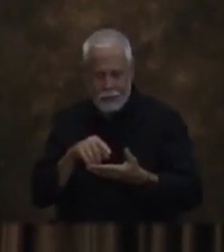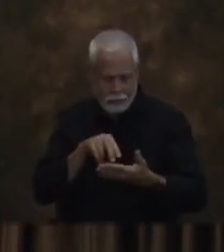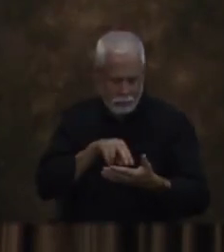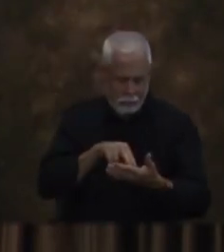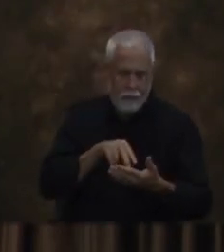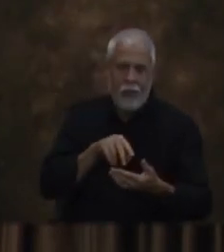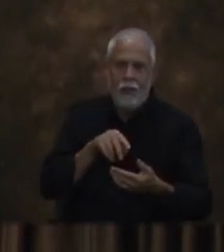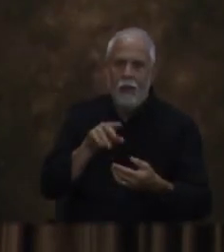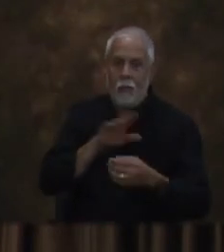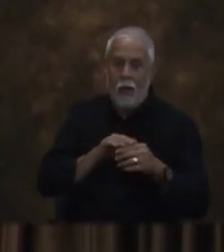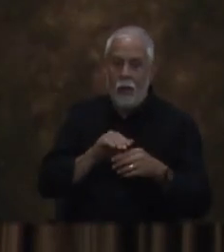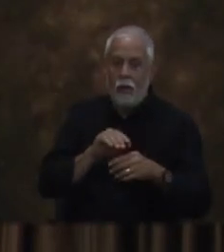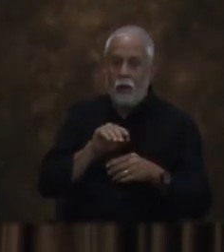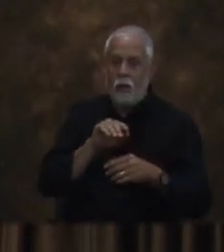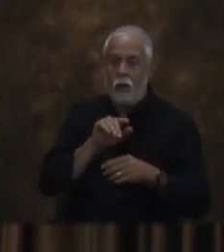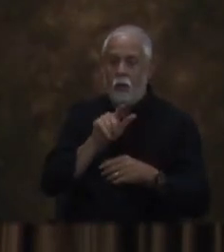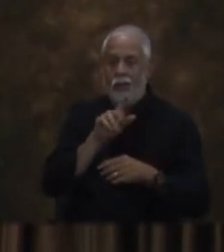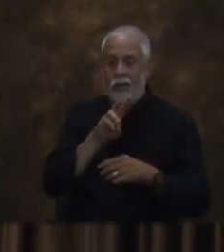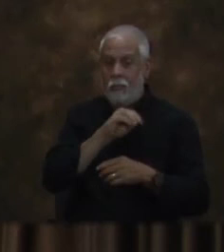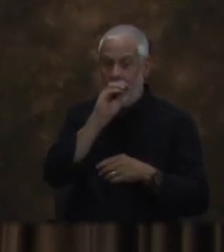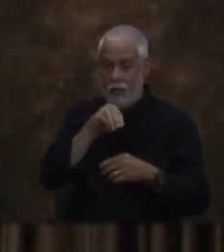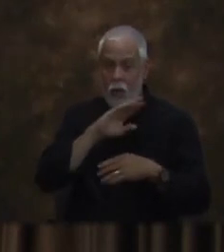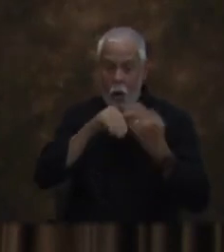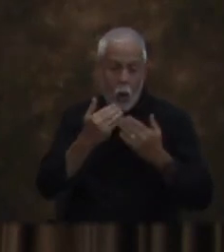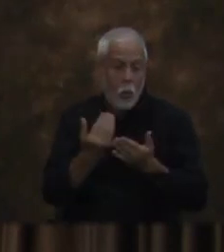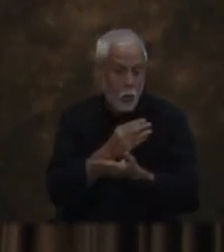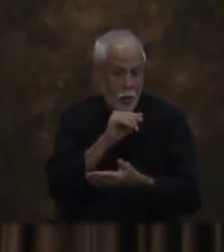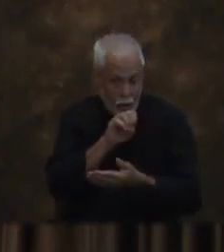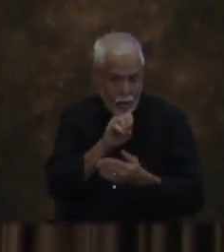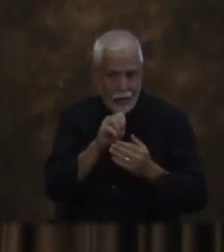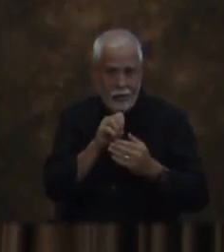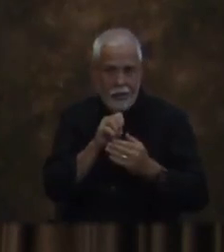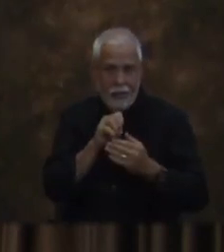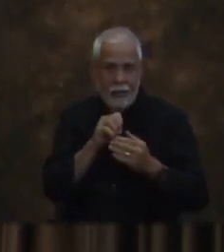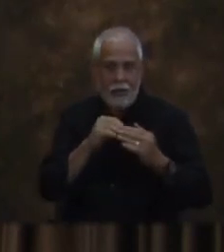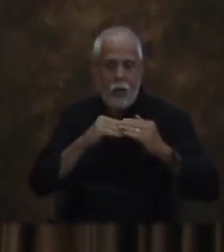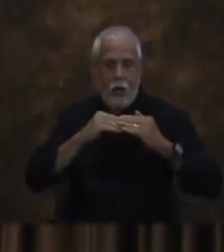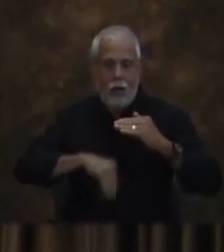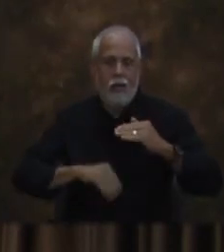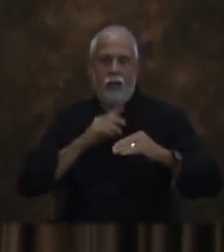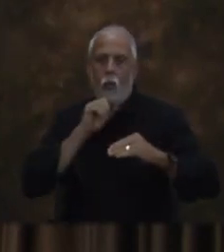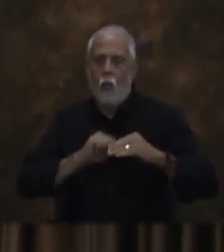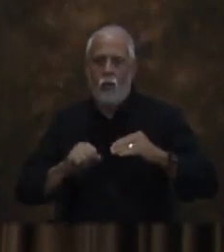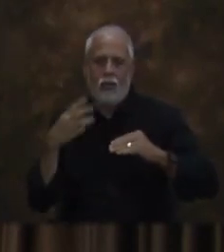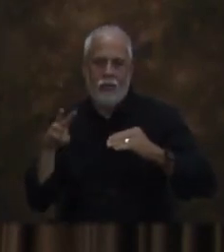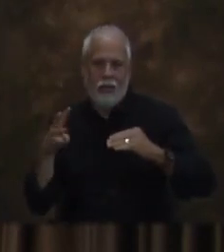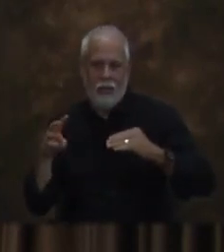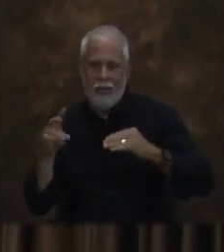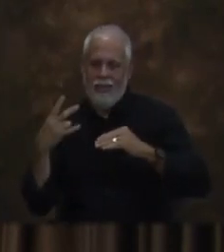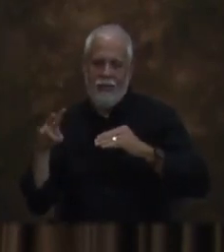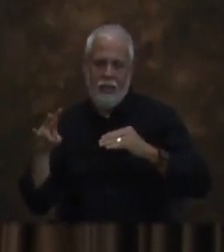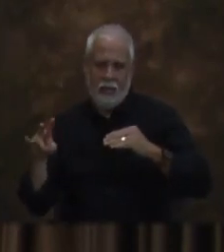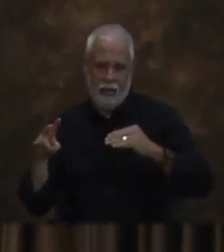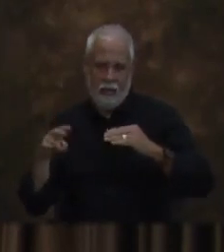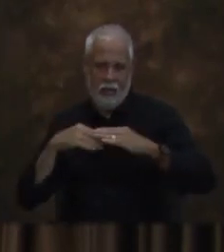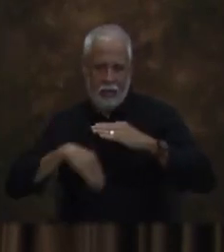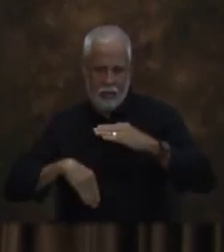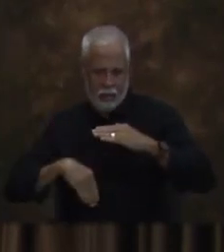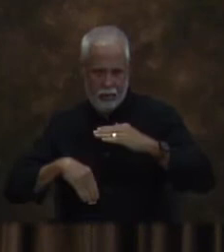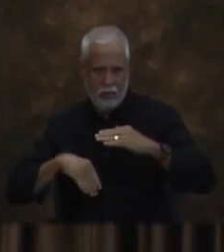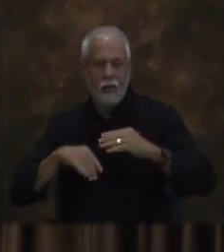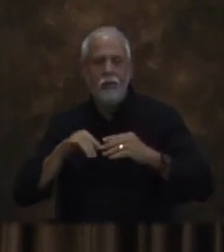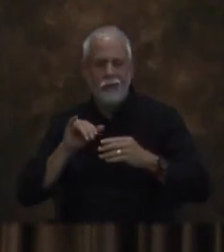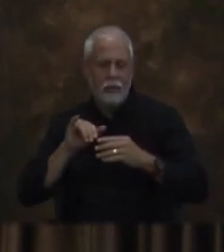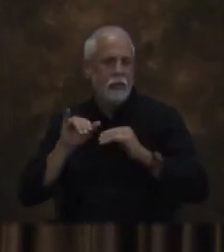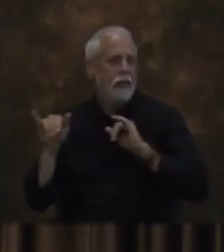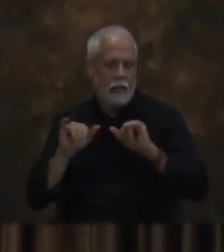it is about 26% of all new cases were less than 17 years old. And that's about